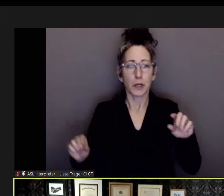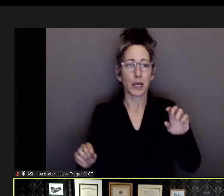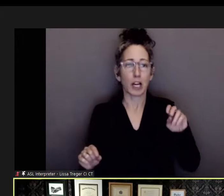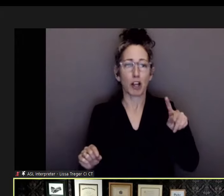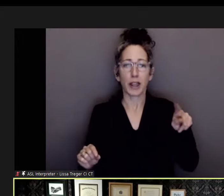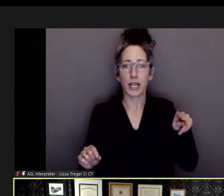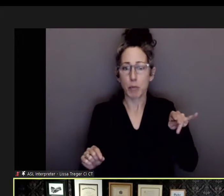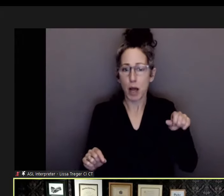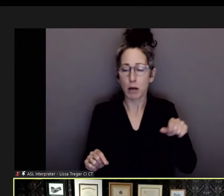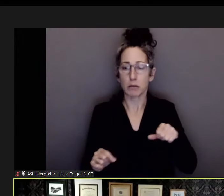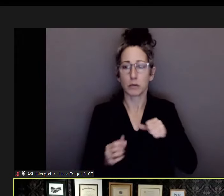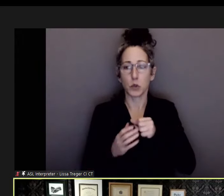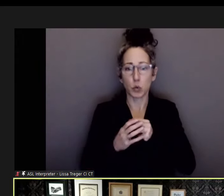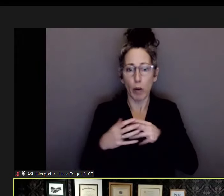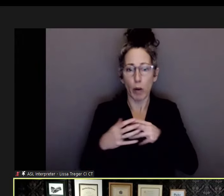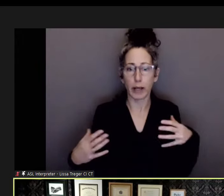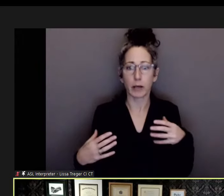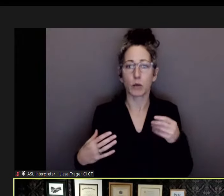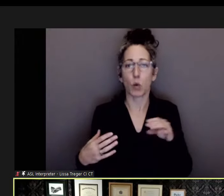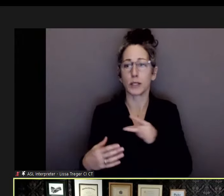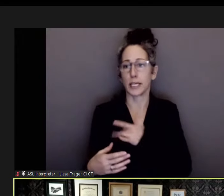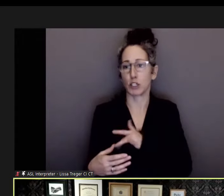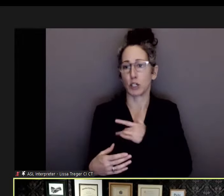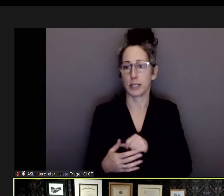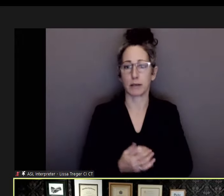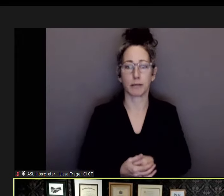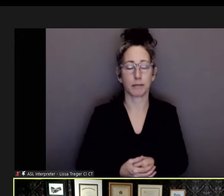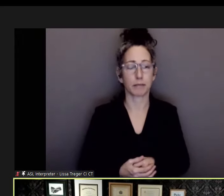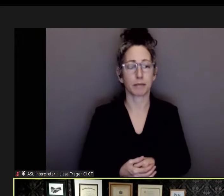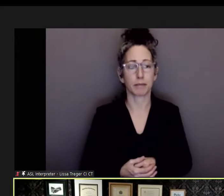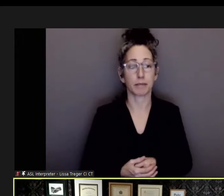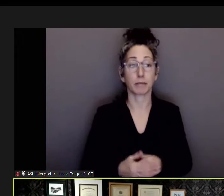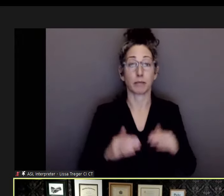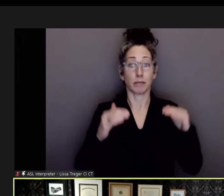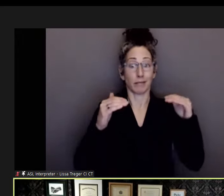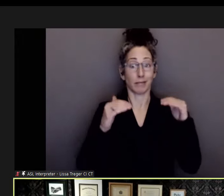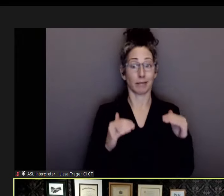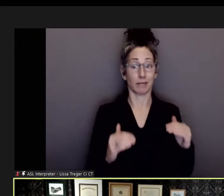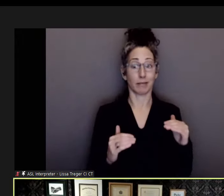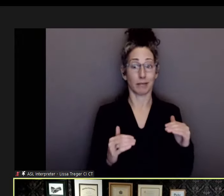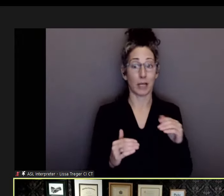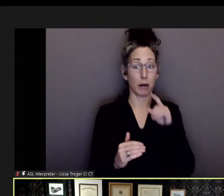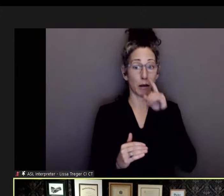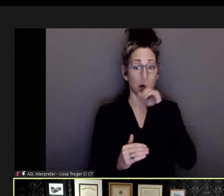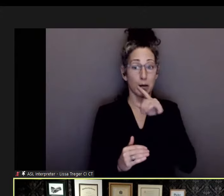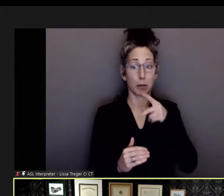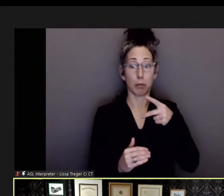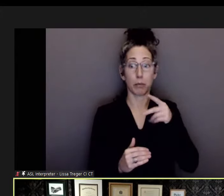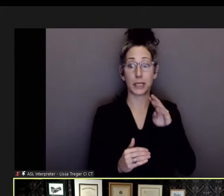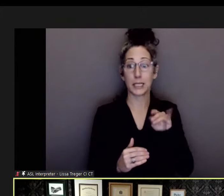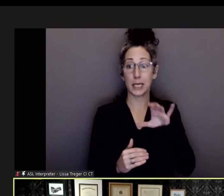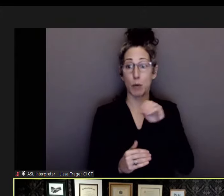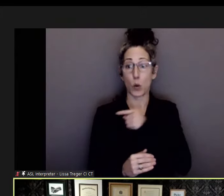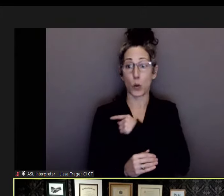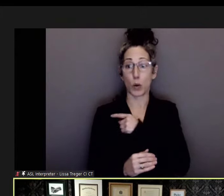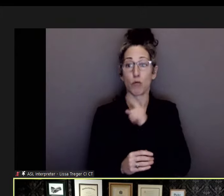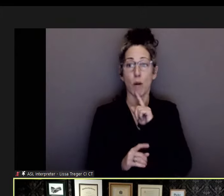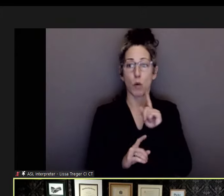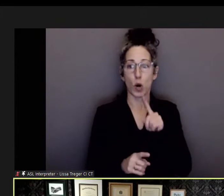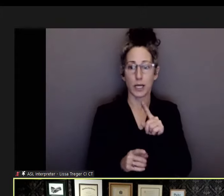axillary swelling or tenderness. And down here, you can see that in the placebo group, people also reported